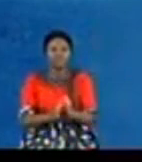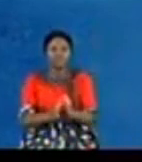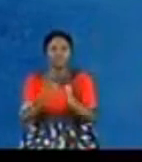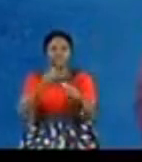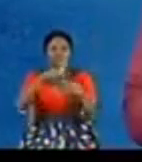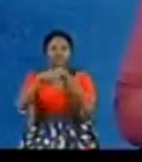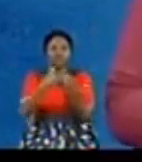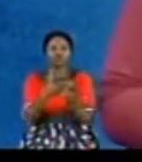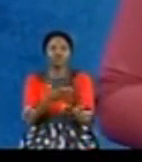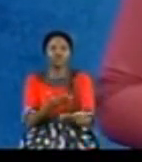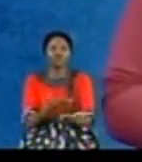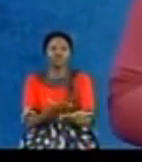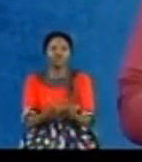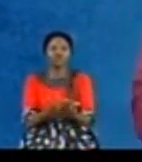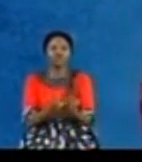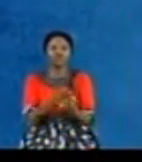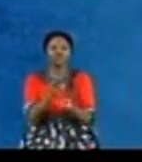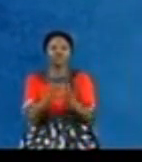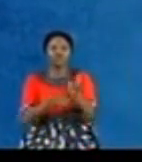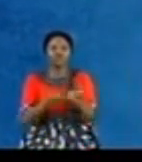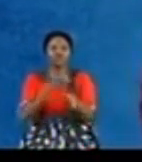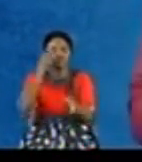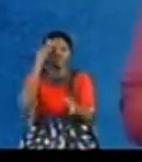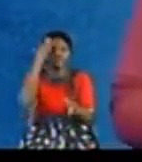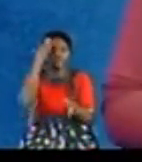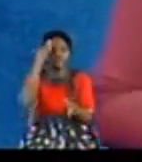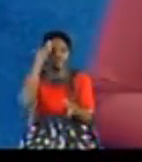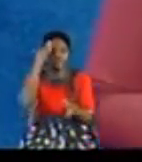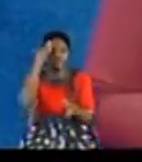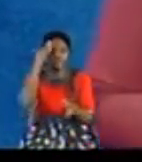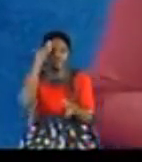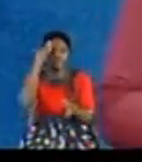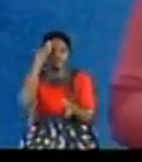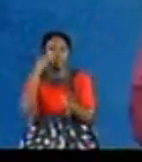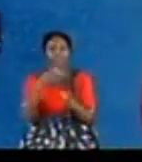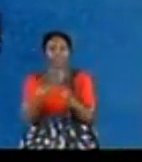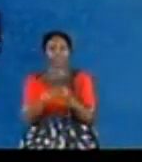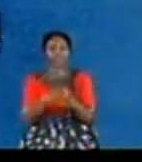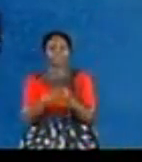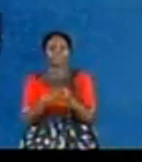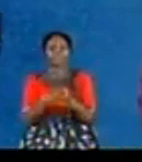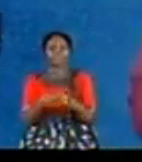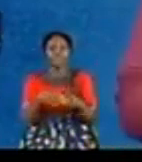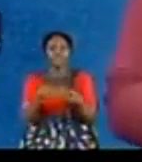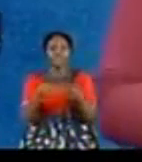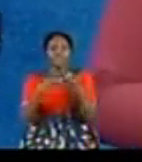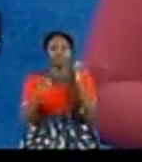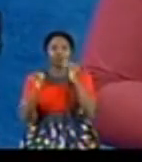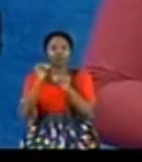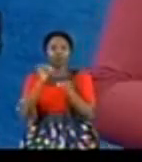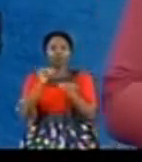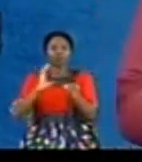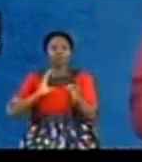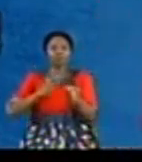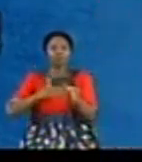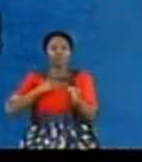all my soul and worship he